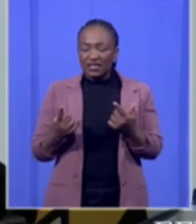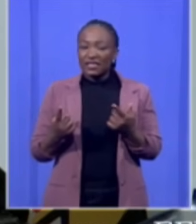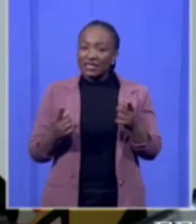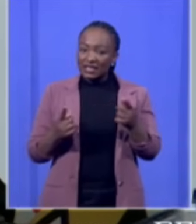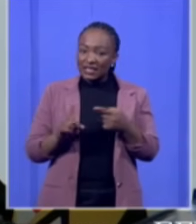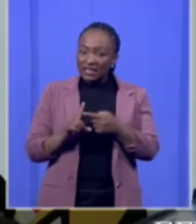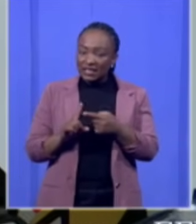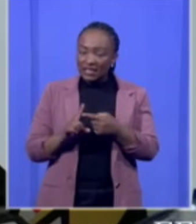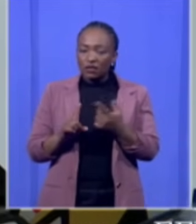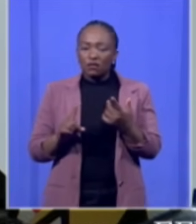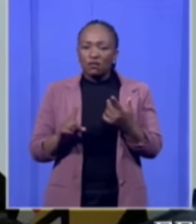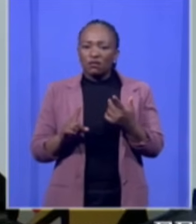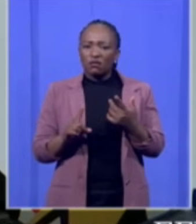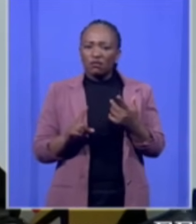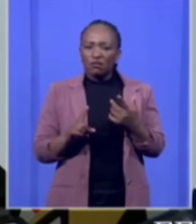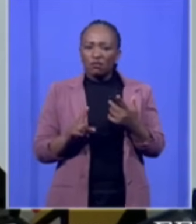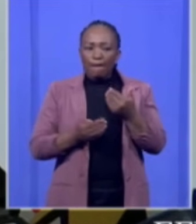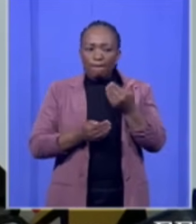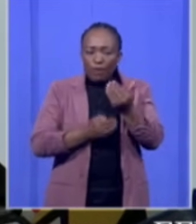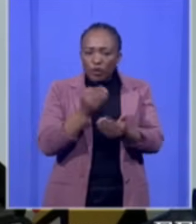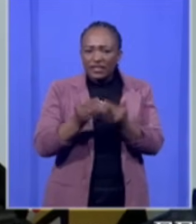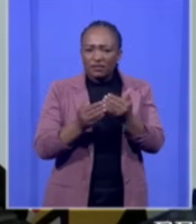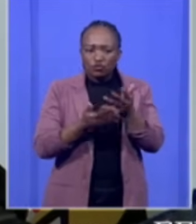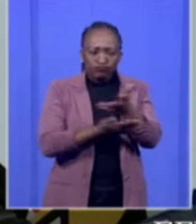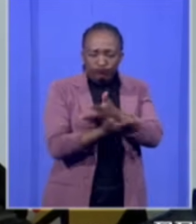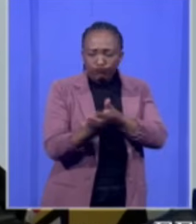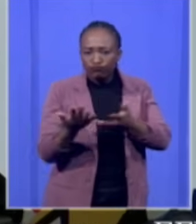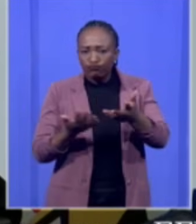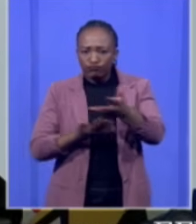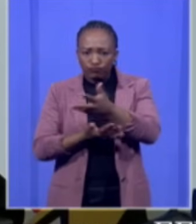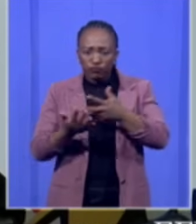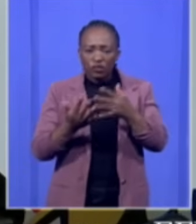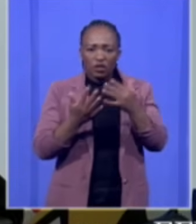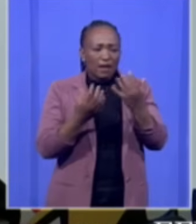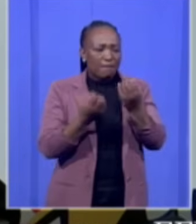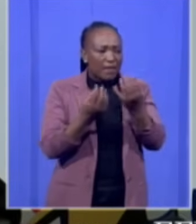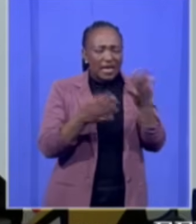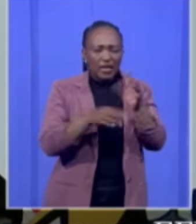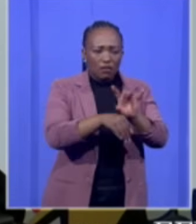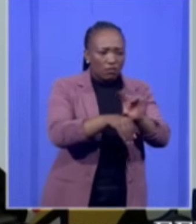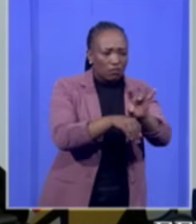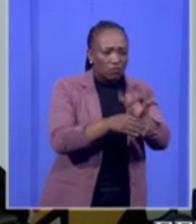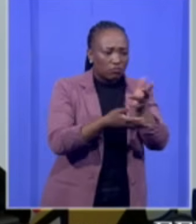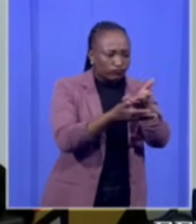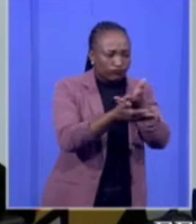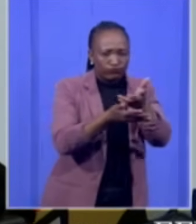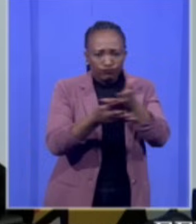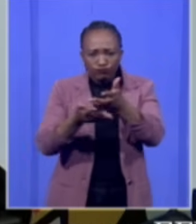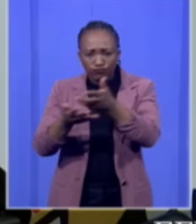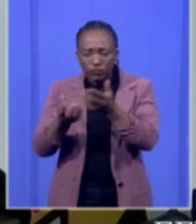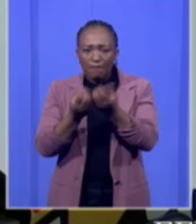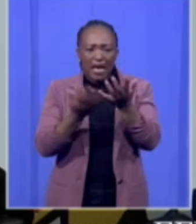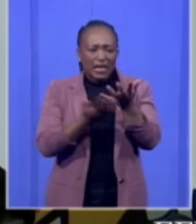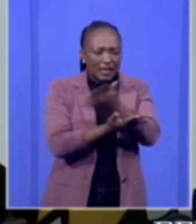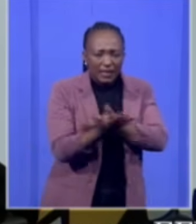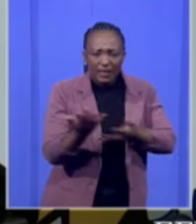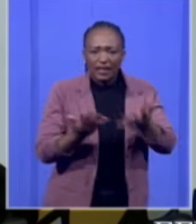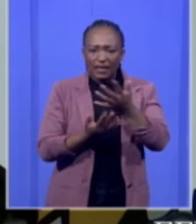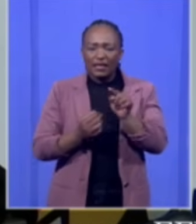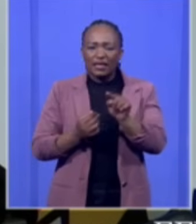involved process of dealing with the budget. A lot of consultations. The proposal